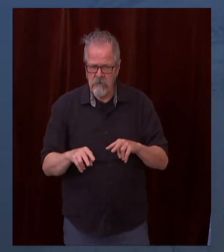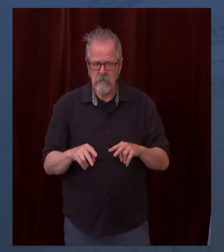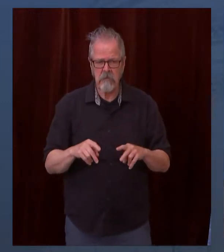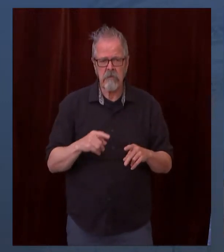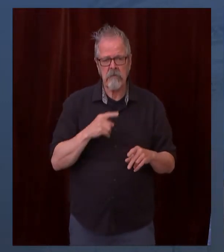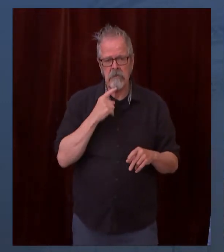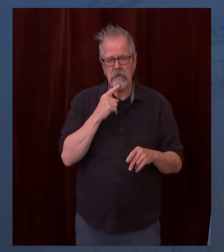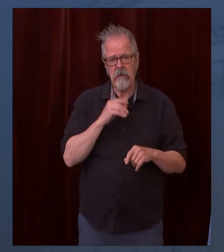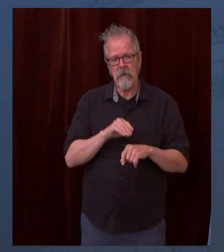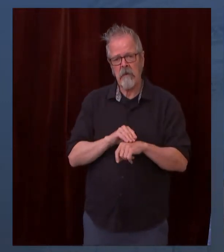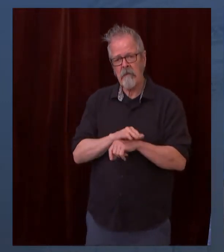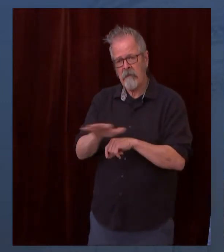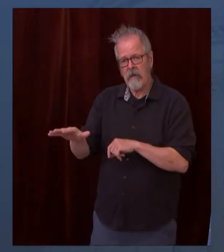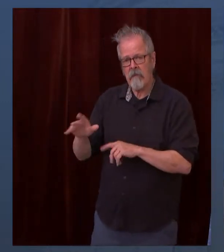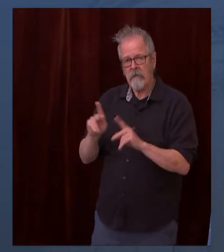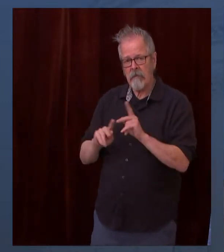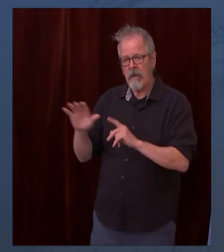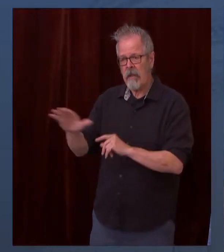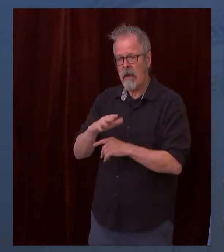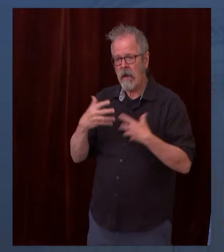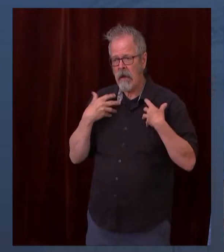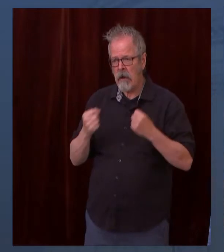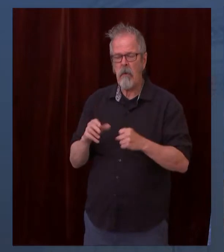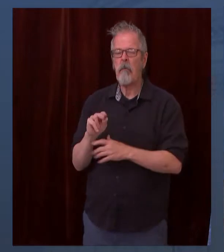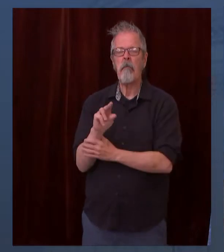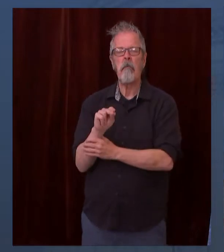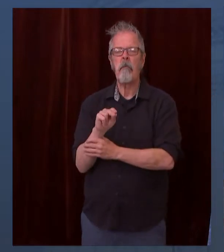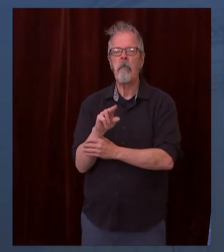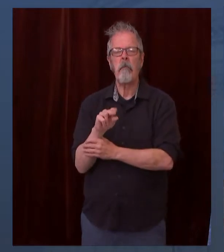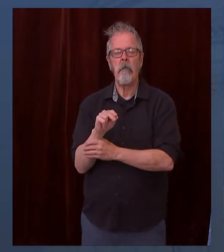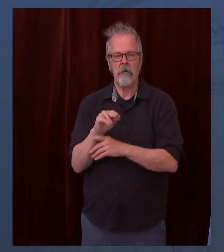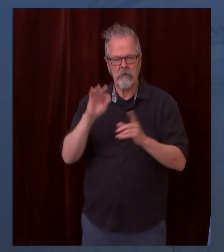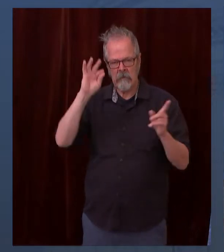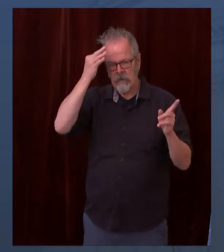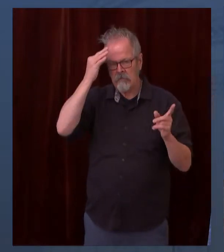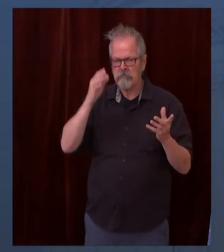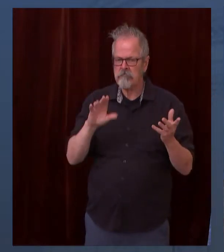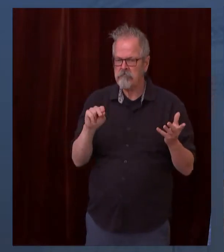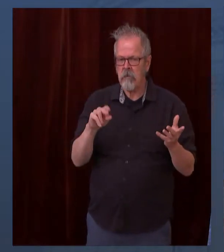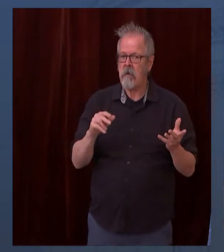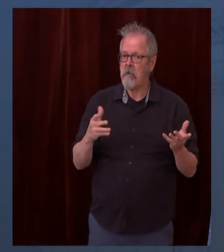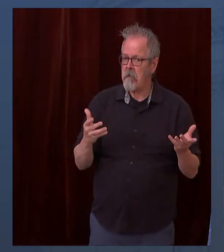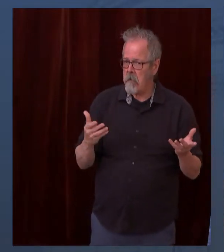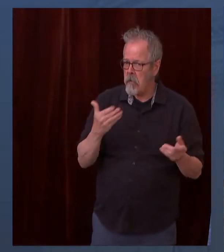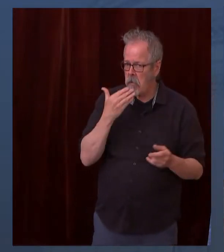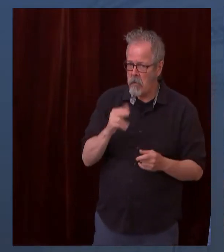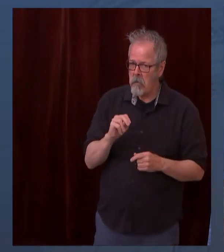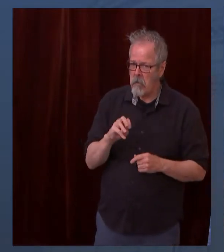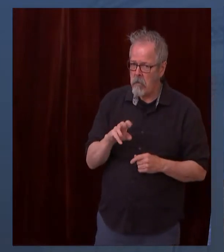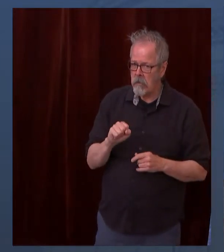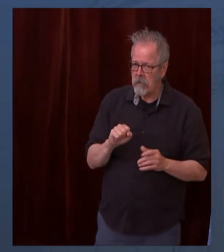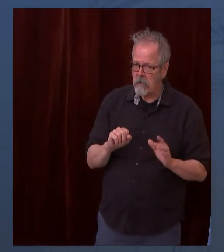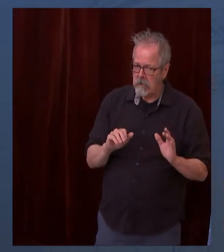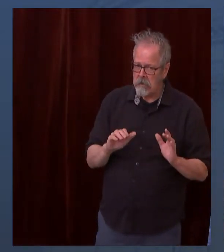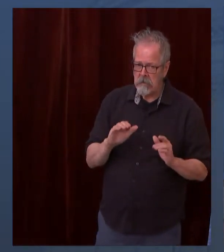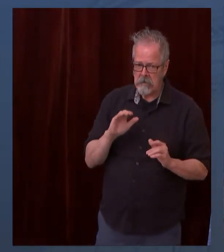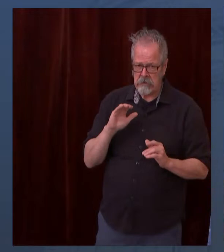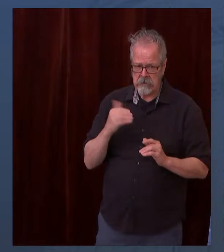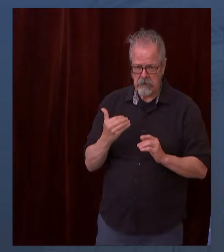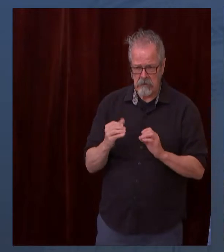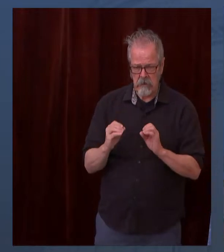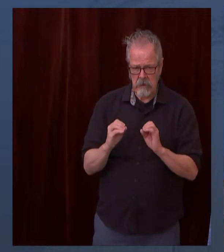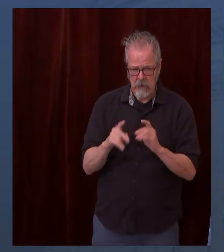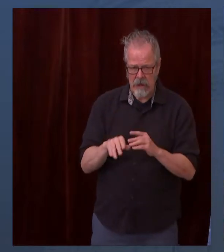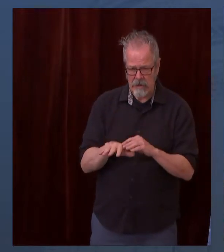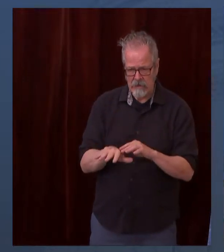But this incident, this recognition of an ongoing incident, I think highlights the need for additional